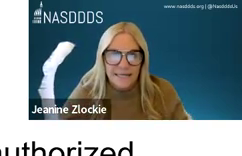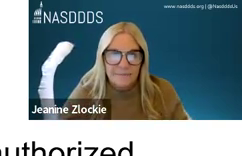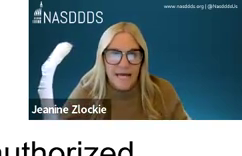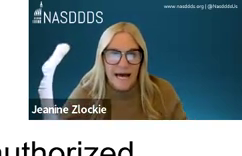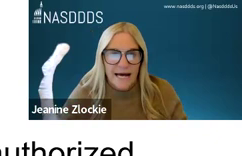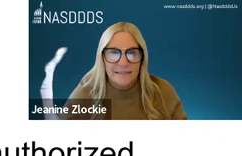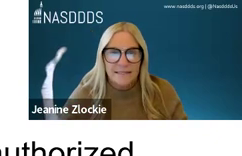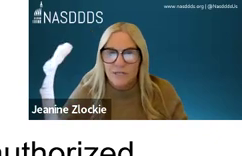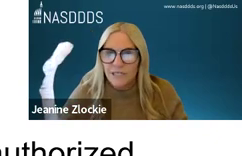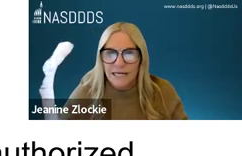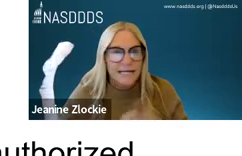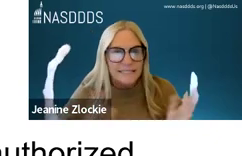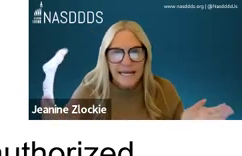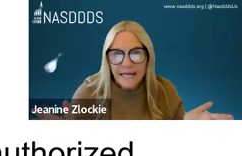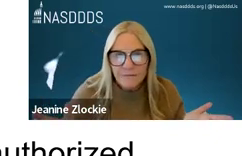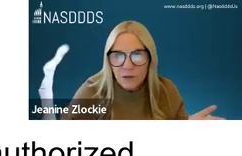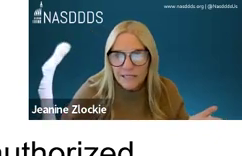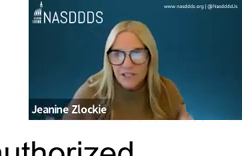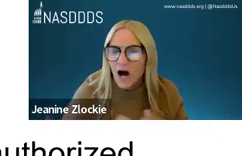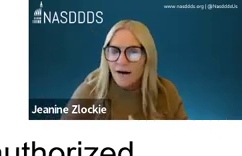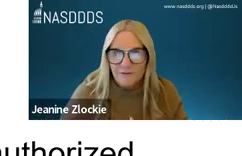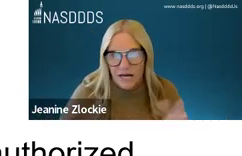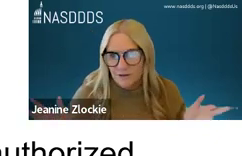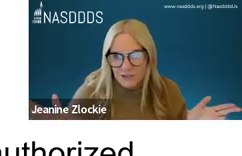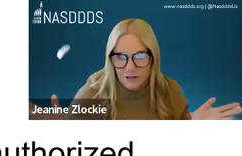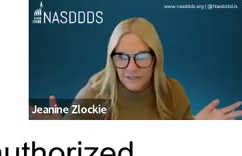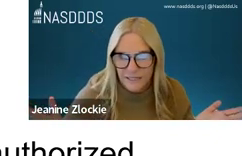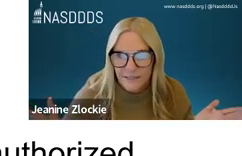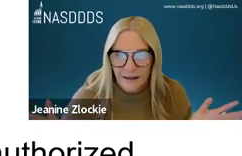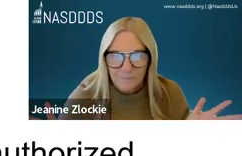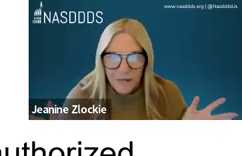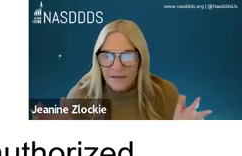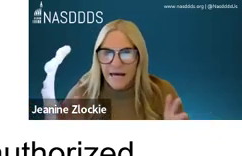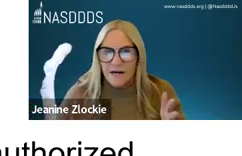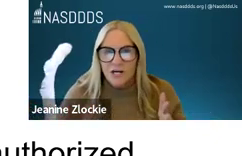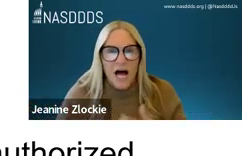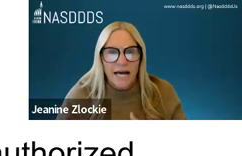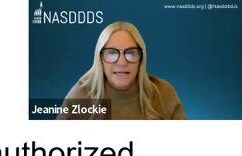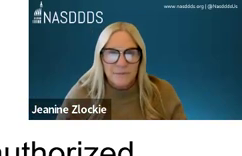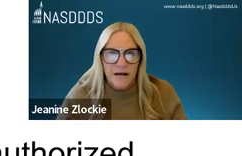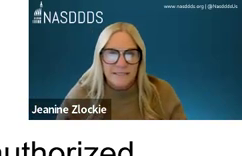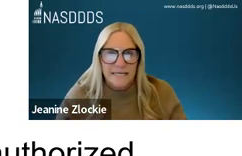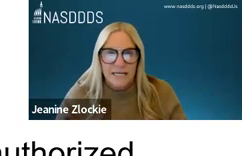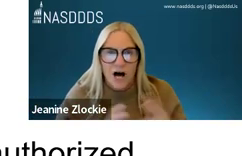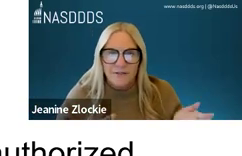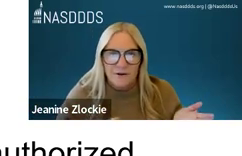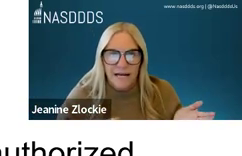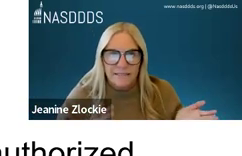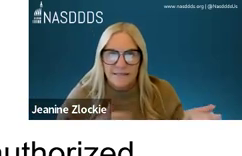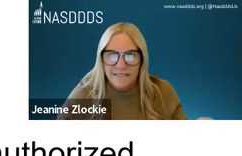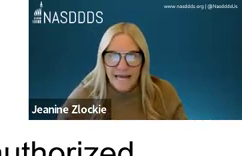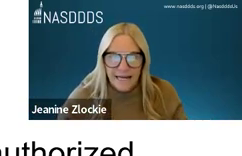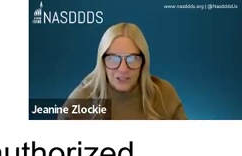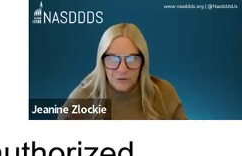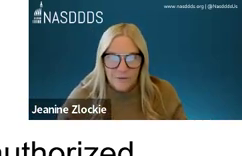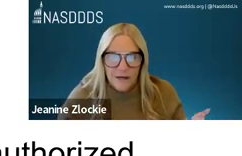are deemed as really a state can request to offer other services that are not expressly